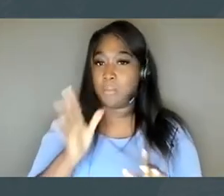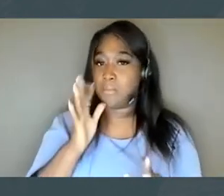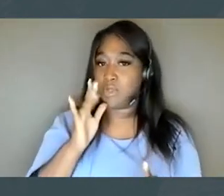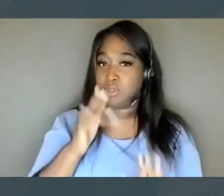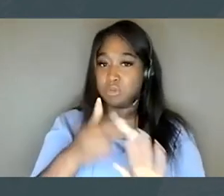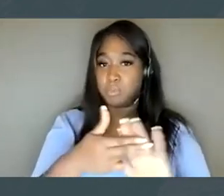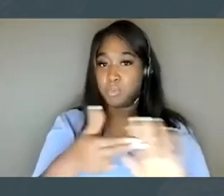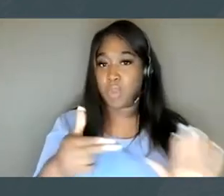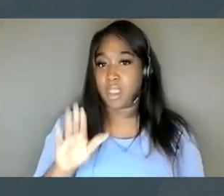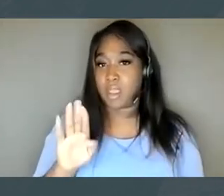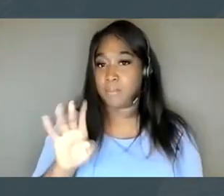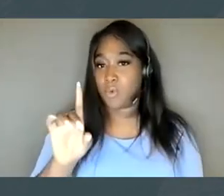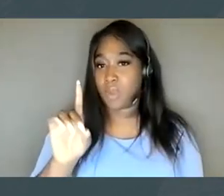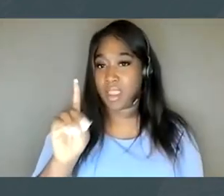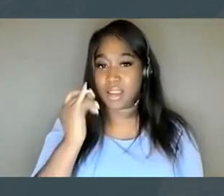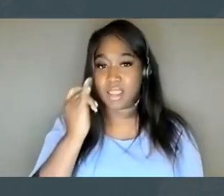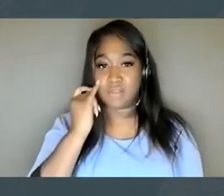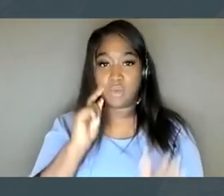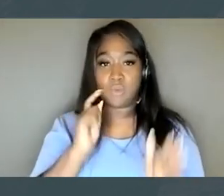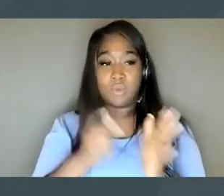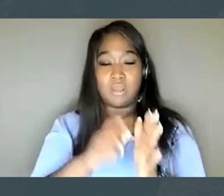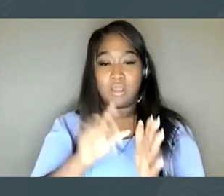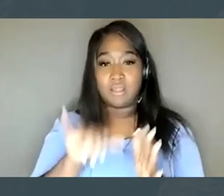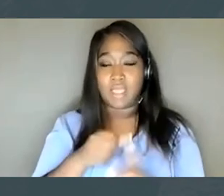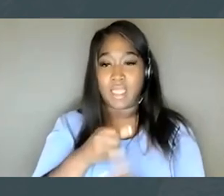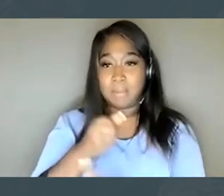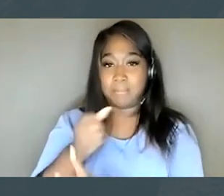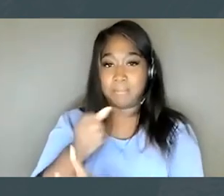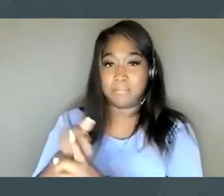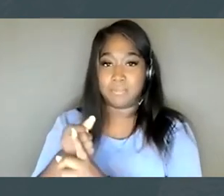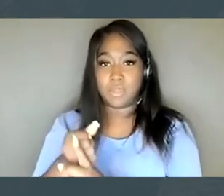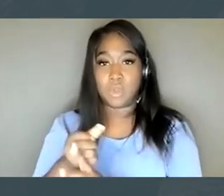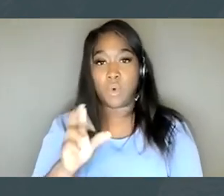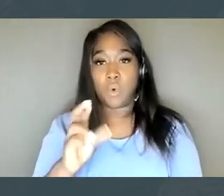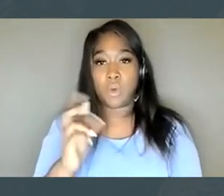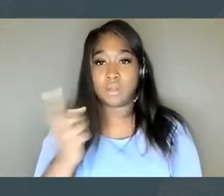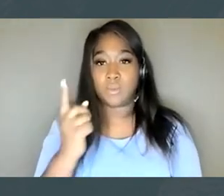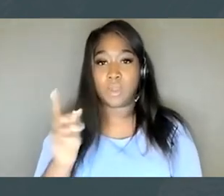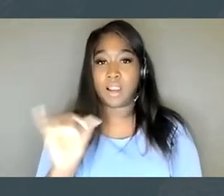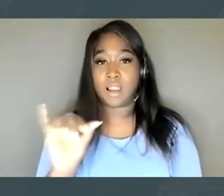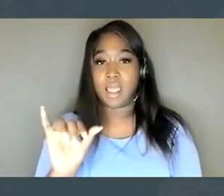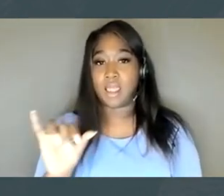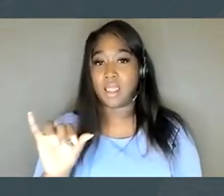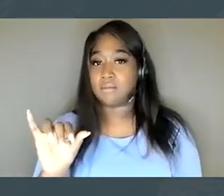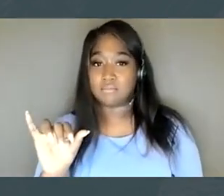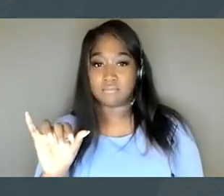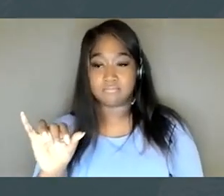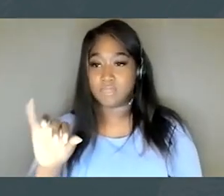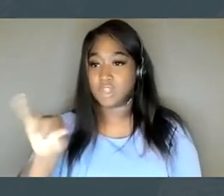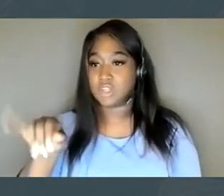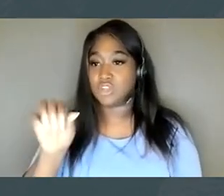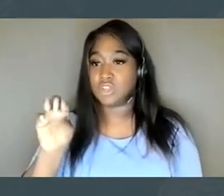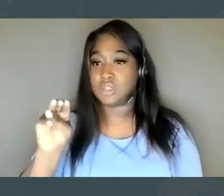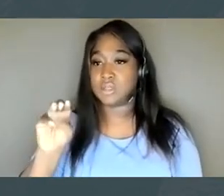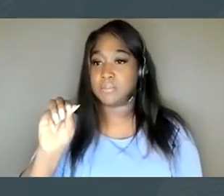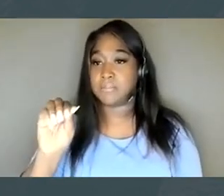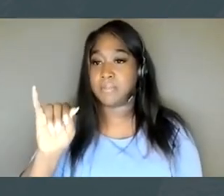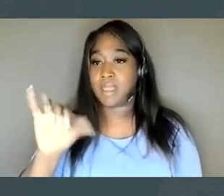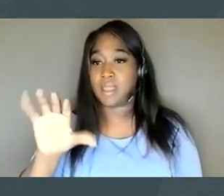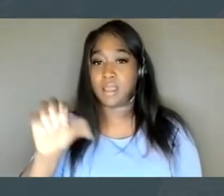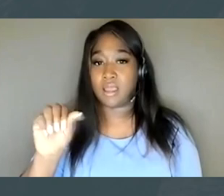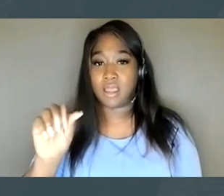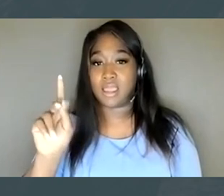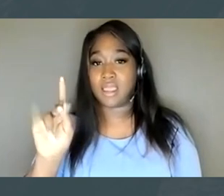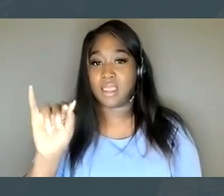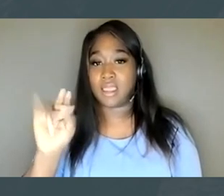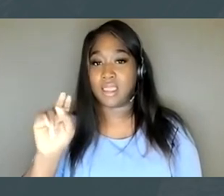be articulated, or someone like Jamaica Kincaid in Autobiography of My Mother, who's also,